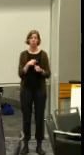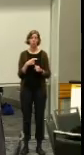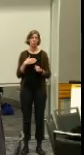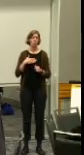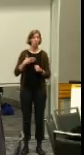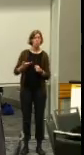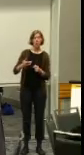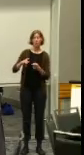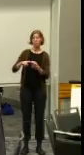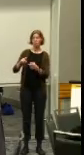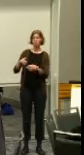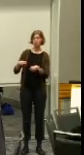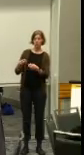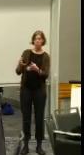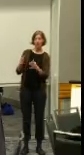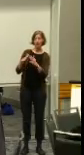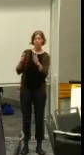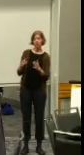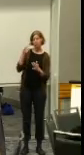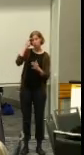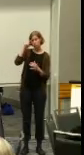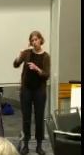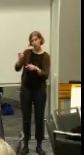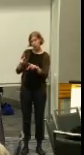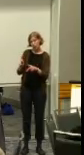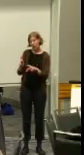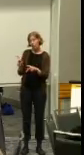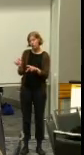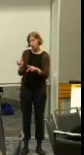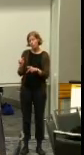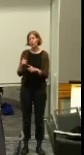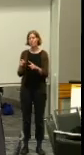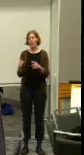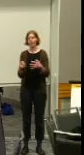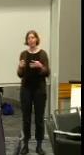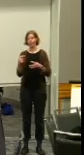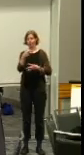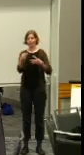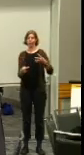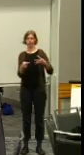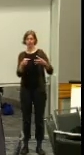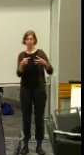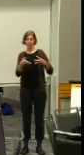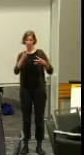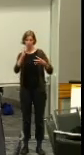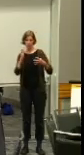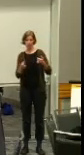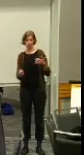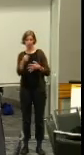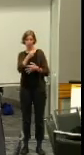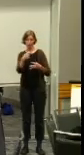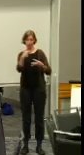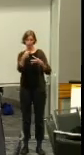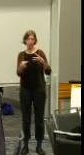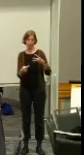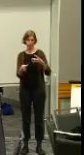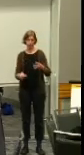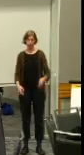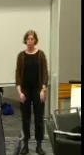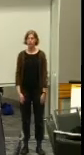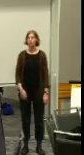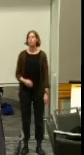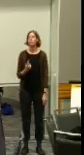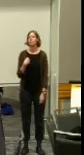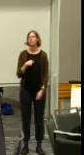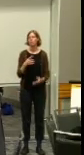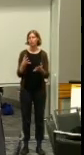The key for us is, as we've been working with Access Architecture, is to make sure that all of these units are accessible, fully accessible to